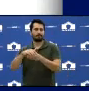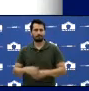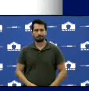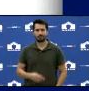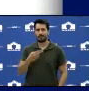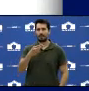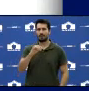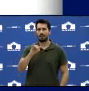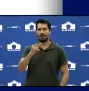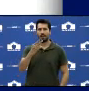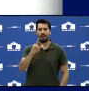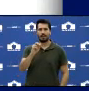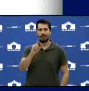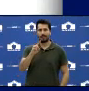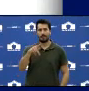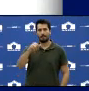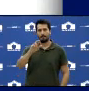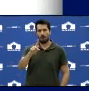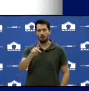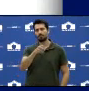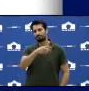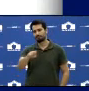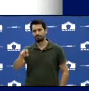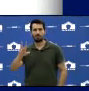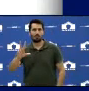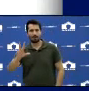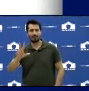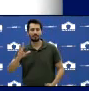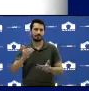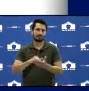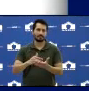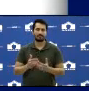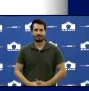Highland Park Elementary moving from single member District 4 to District 3.